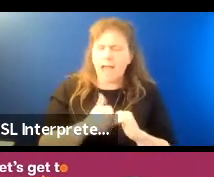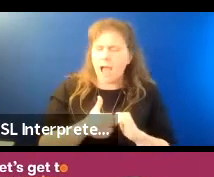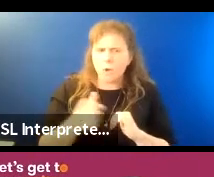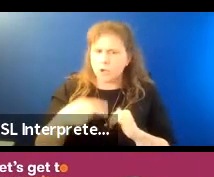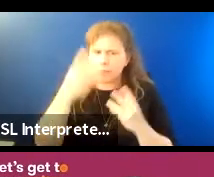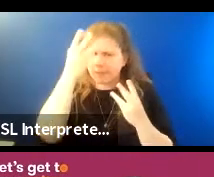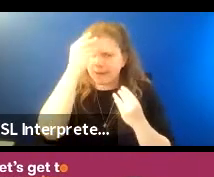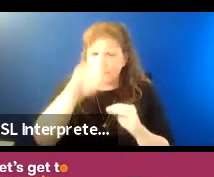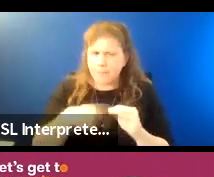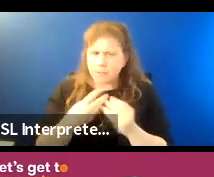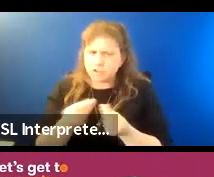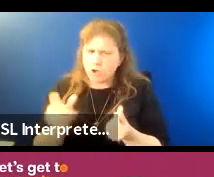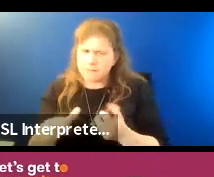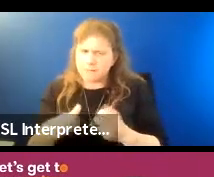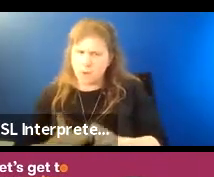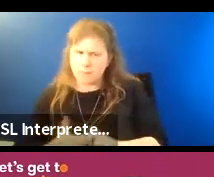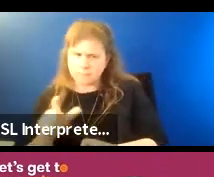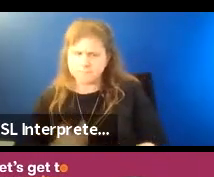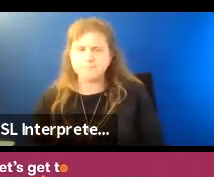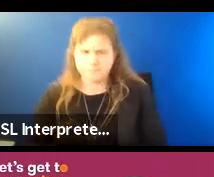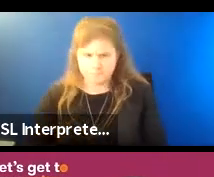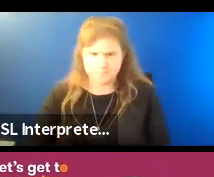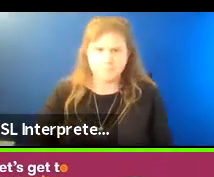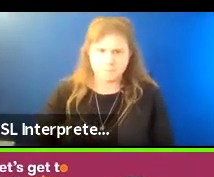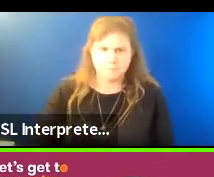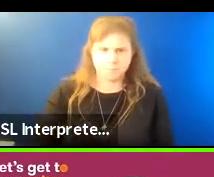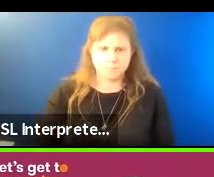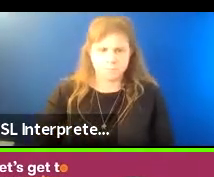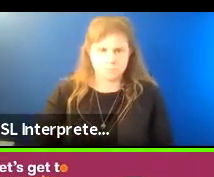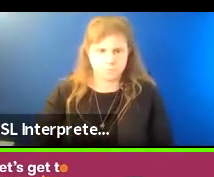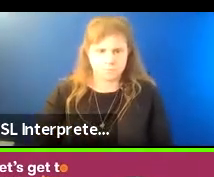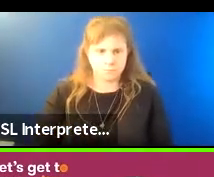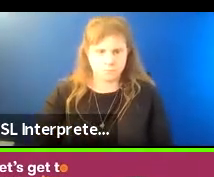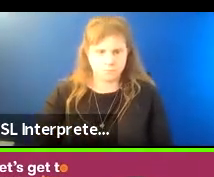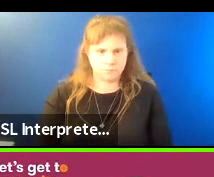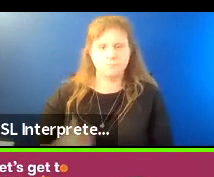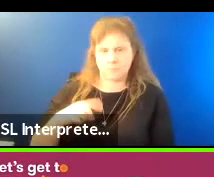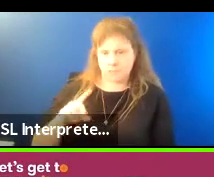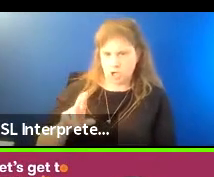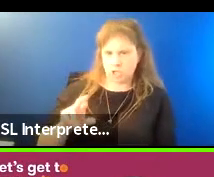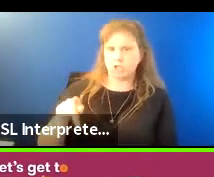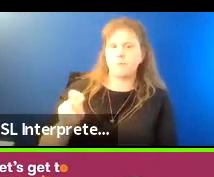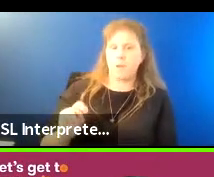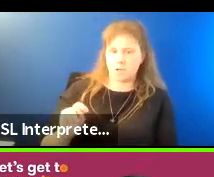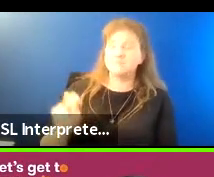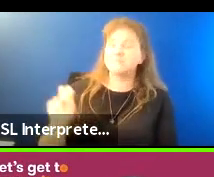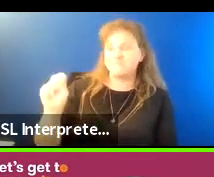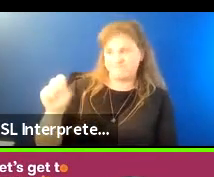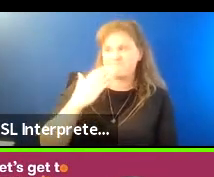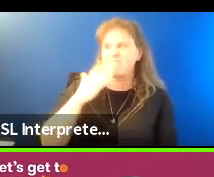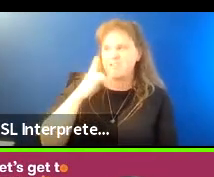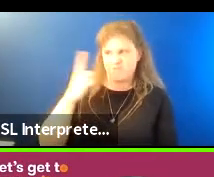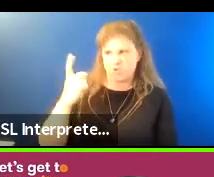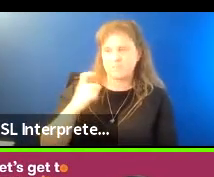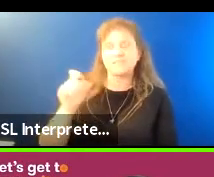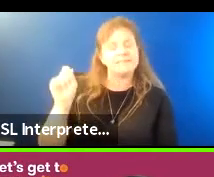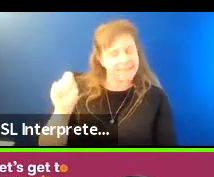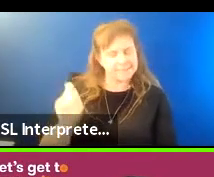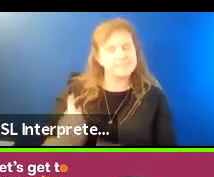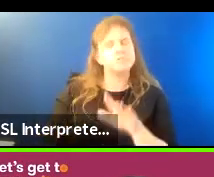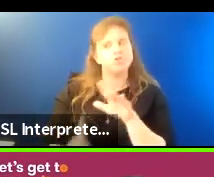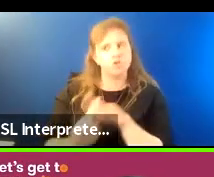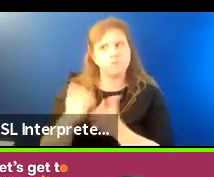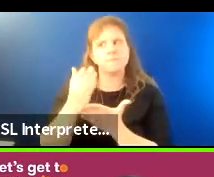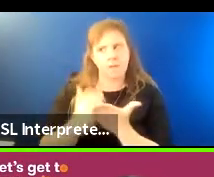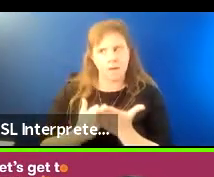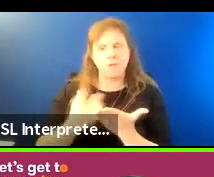that, if it is indeed showing up. Thank you. Yeah, thanks for the question. It is showing up a bit, and so we have started to